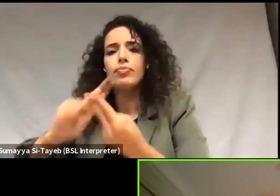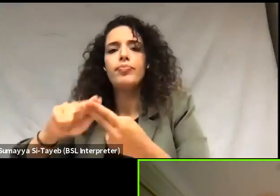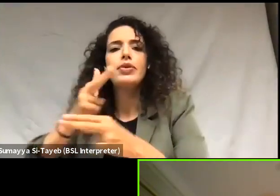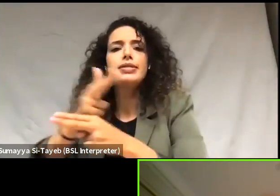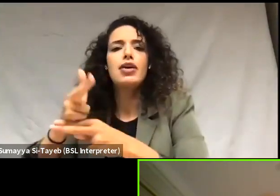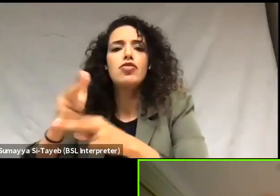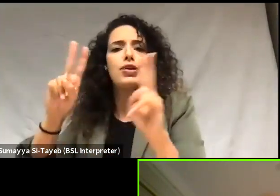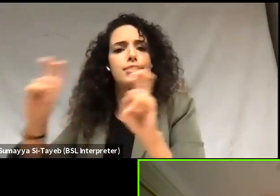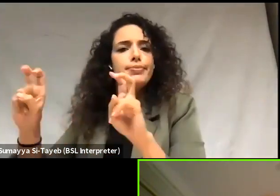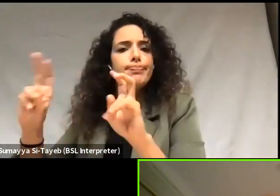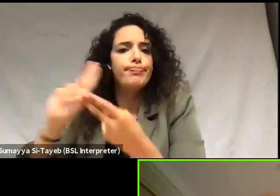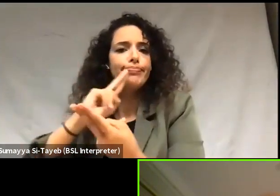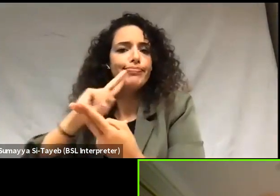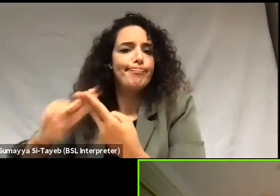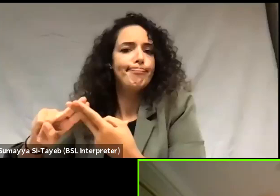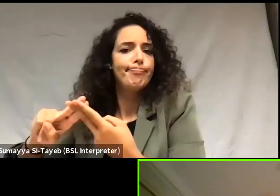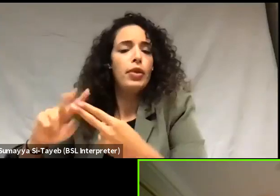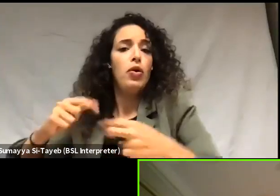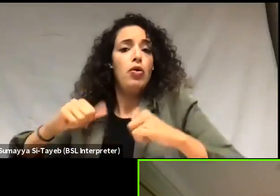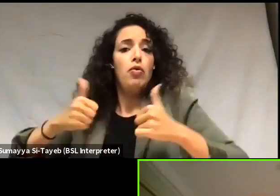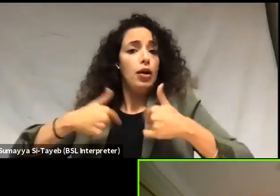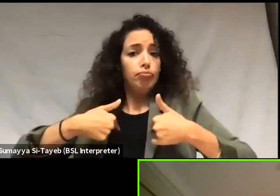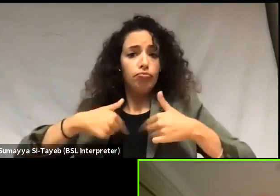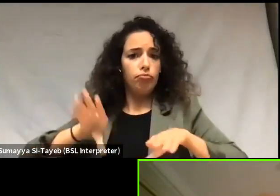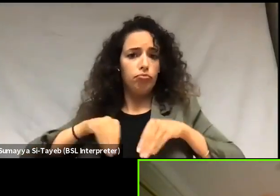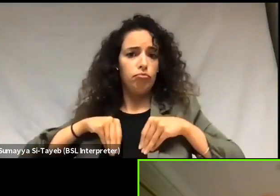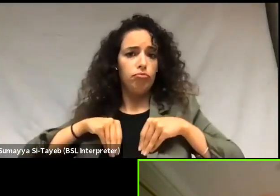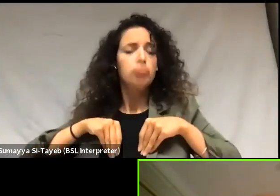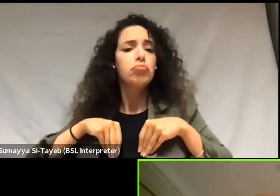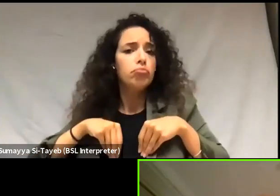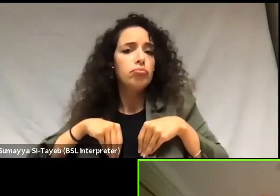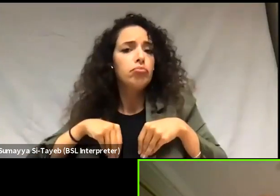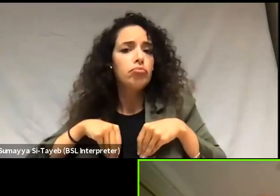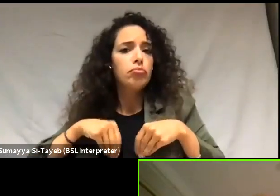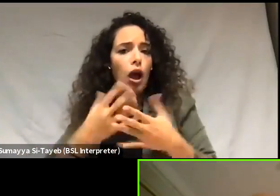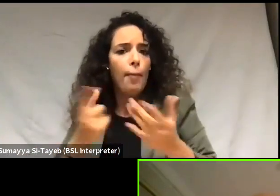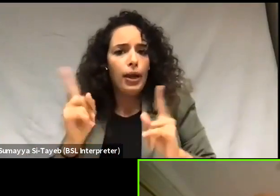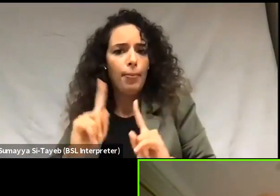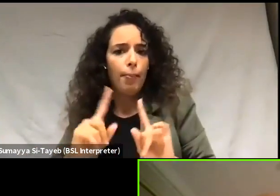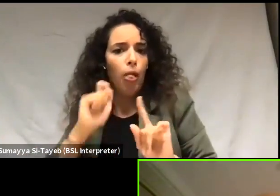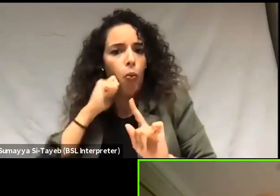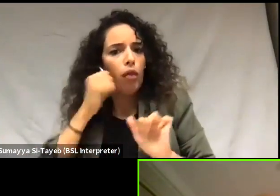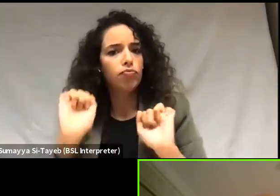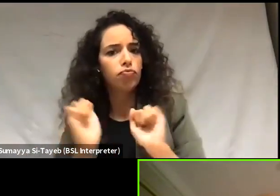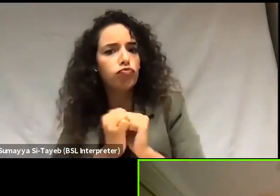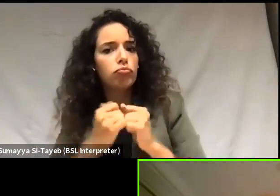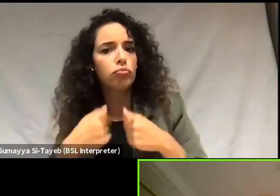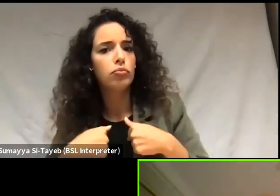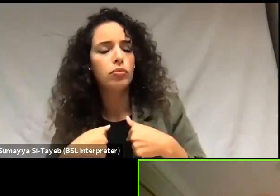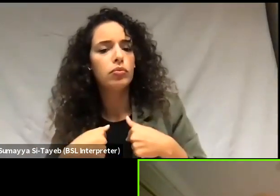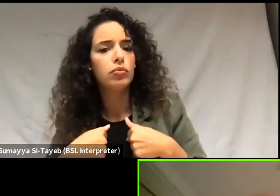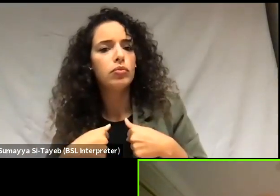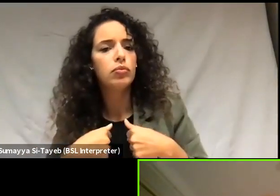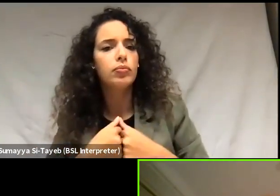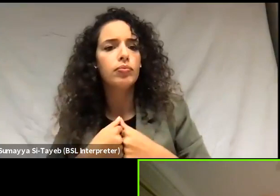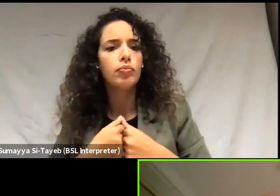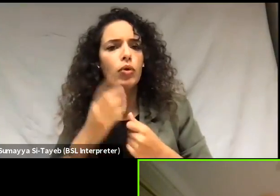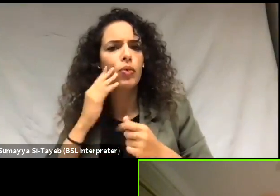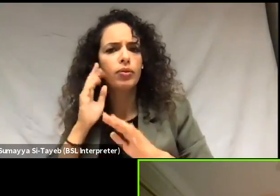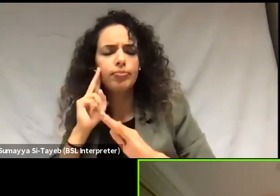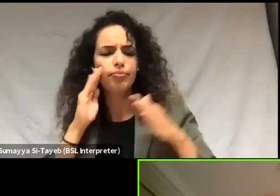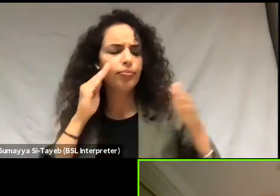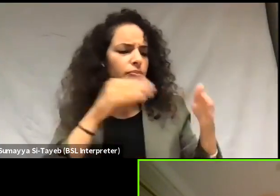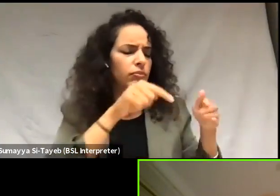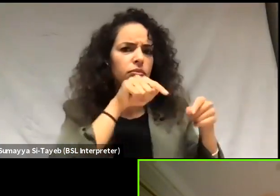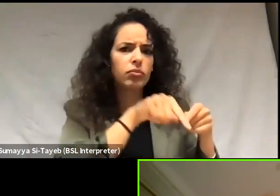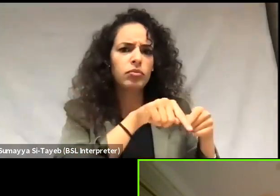I don't have an issue with that. I think a lot of people wouldn't. But when we looked at what took place in Pittsburgh, and when you